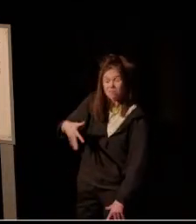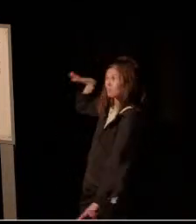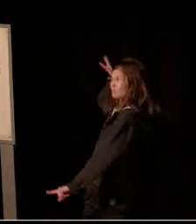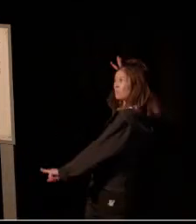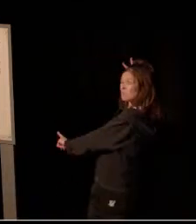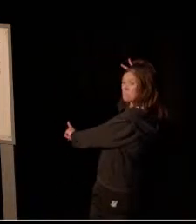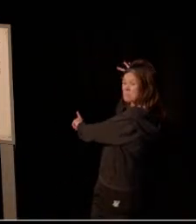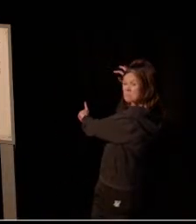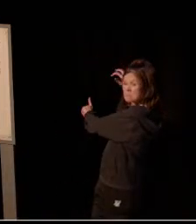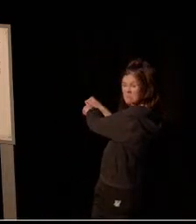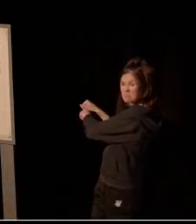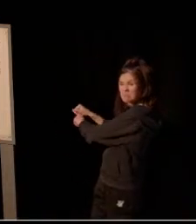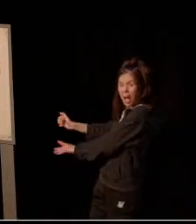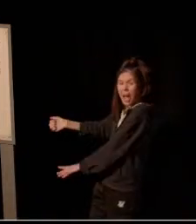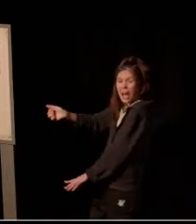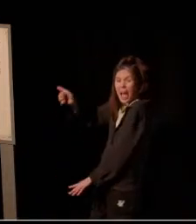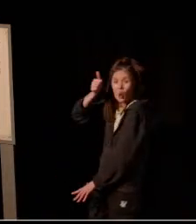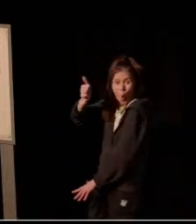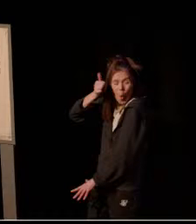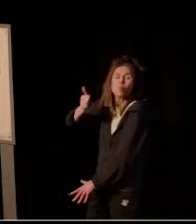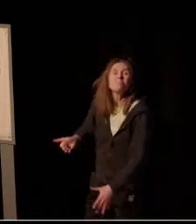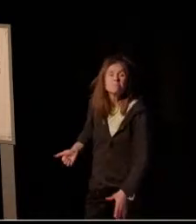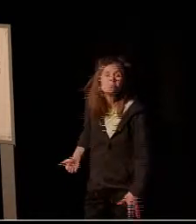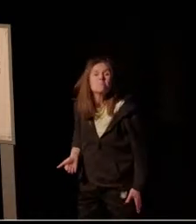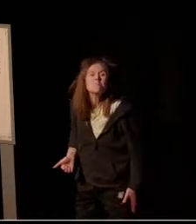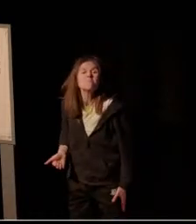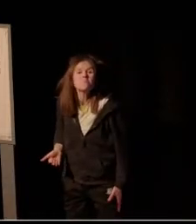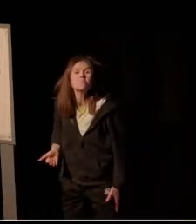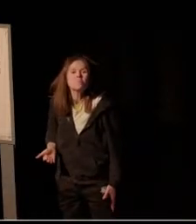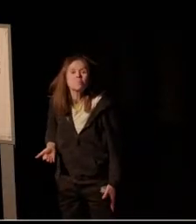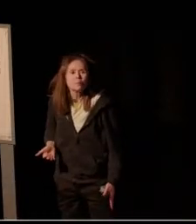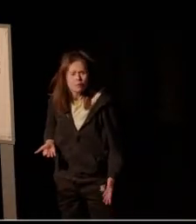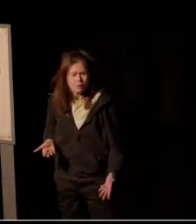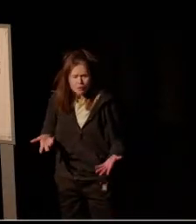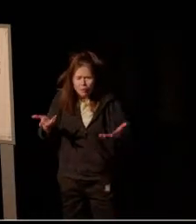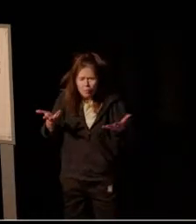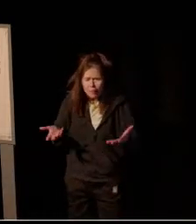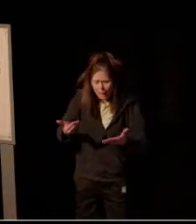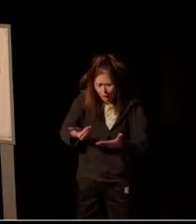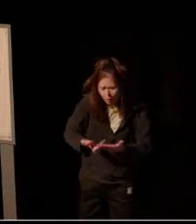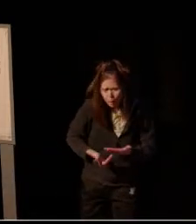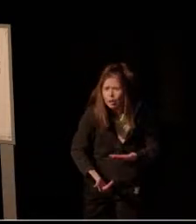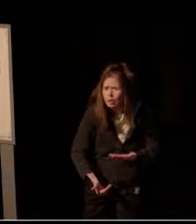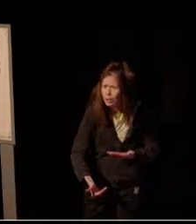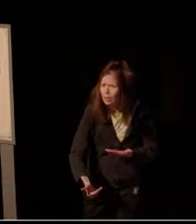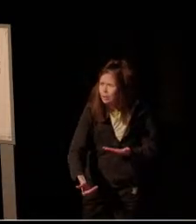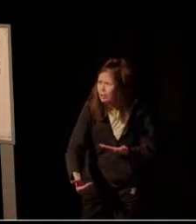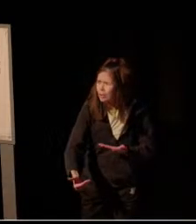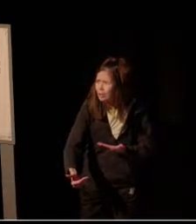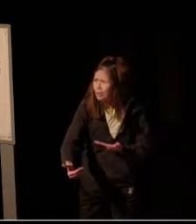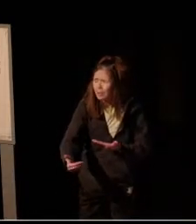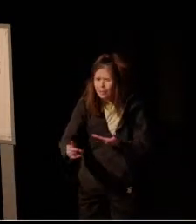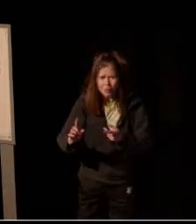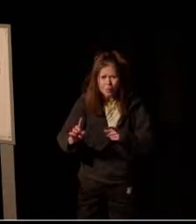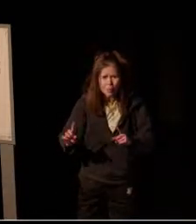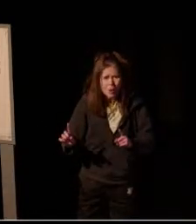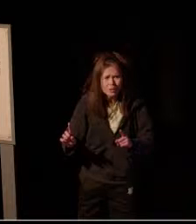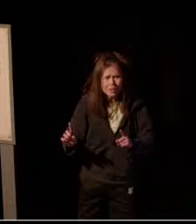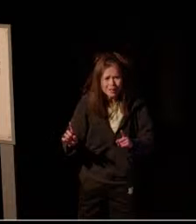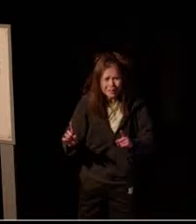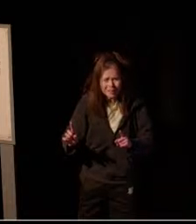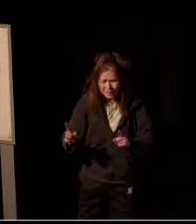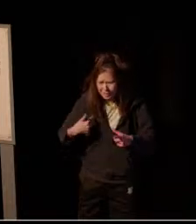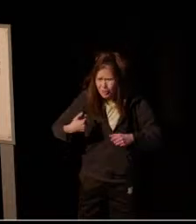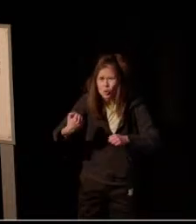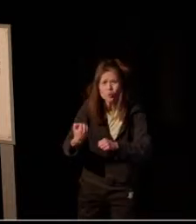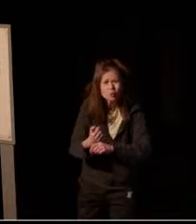Should all men despair that have unfaithful wives? A tenth of mankind would hang themselves.